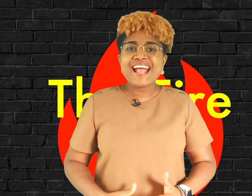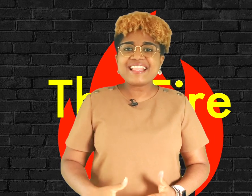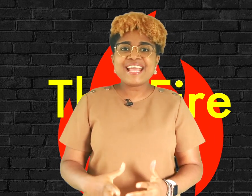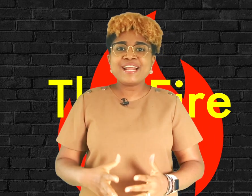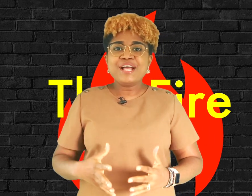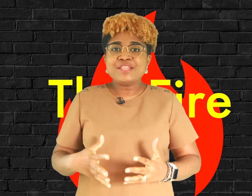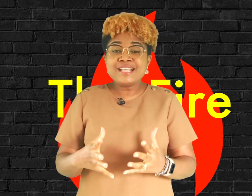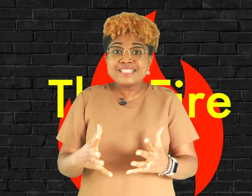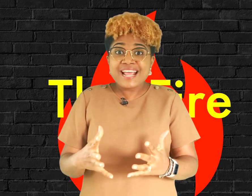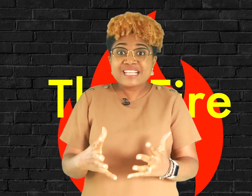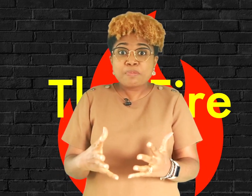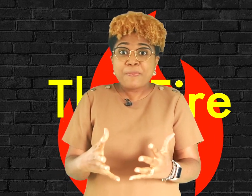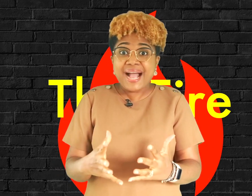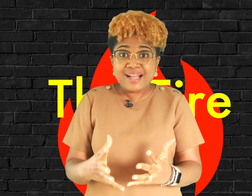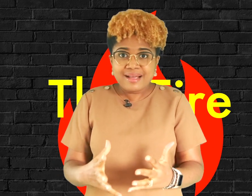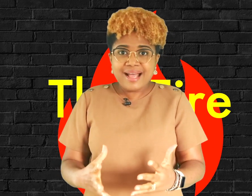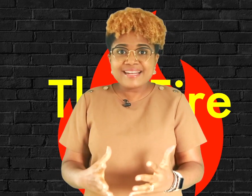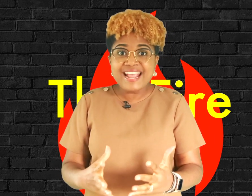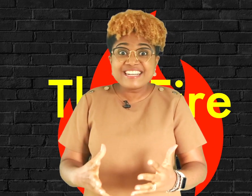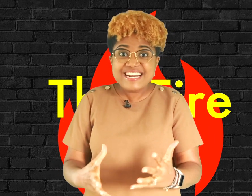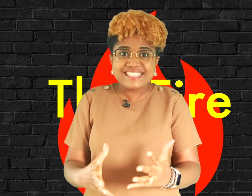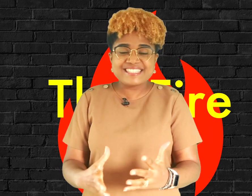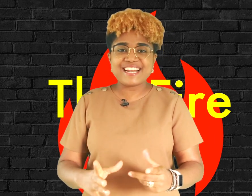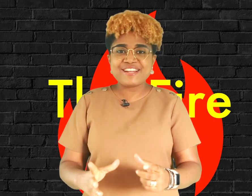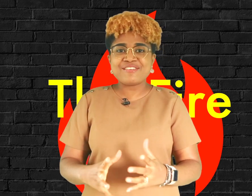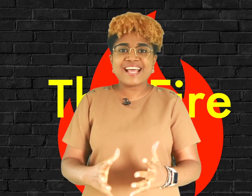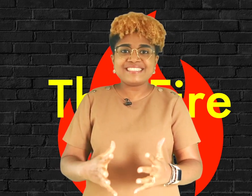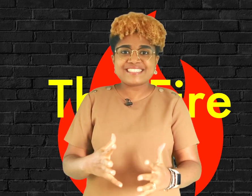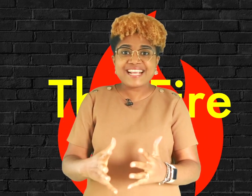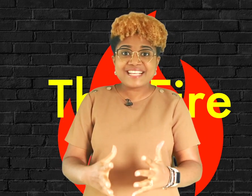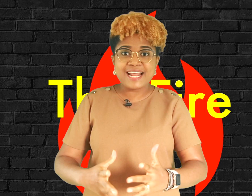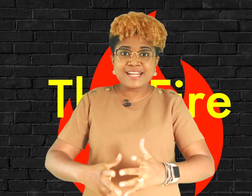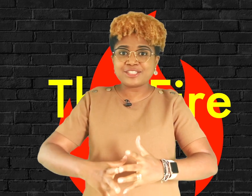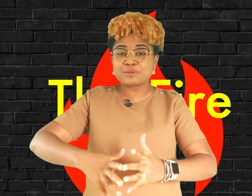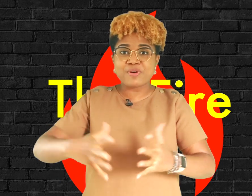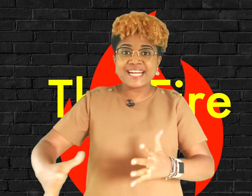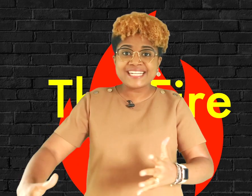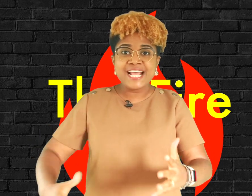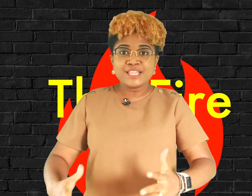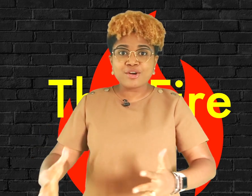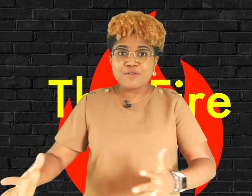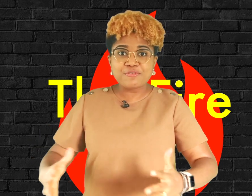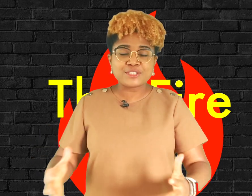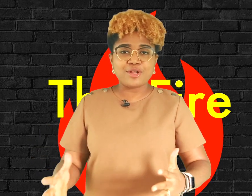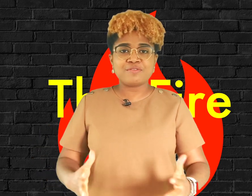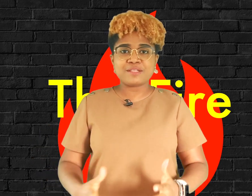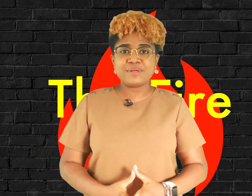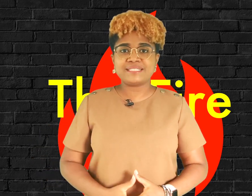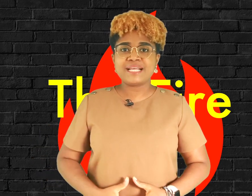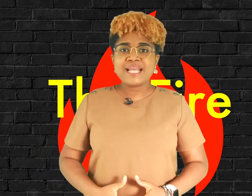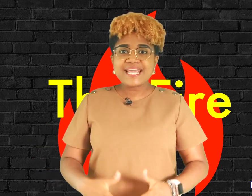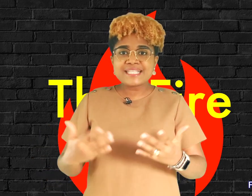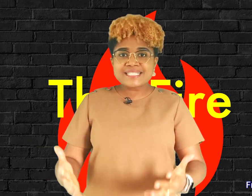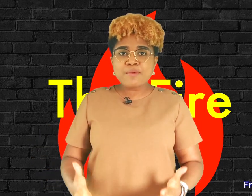angry, and then it's like a spark, and they're igniting, and you know, they're agitated, and they're just spreading the conflict all over